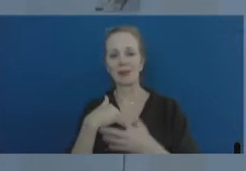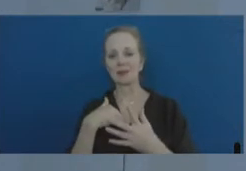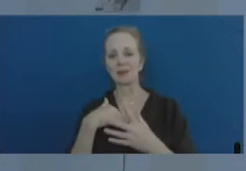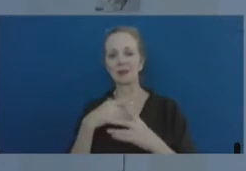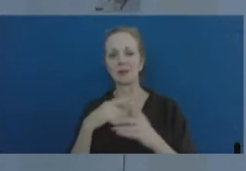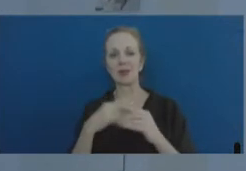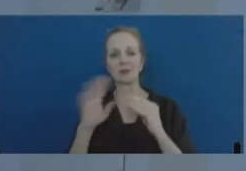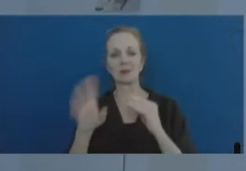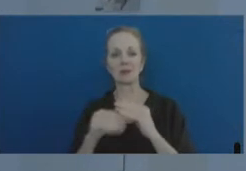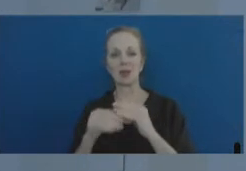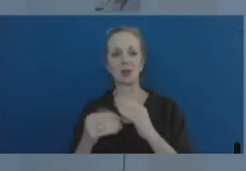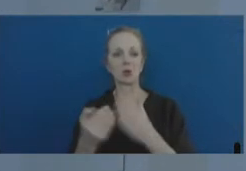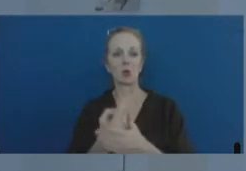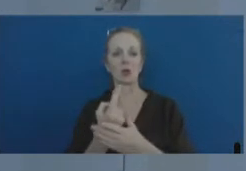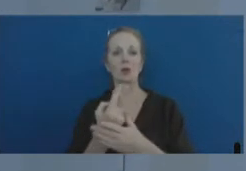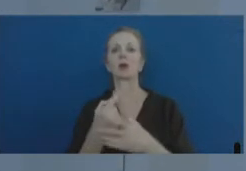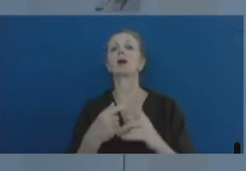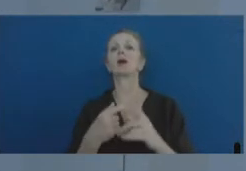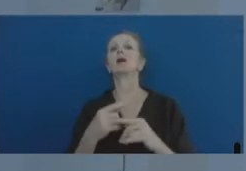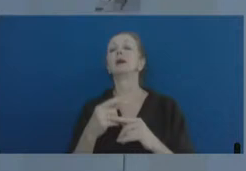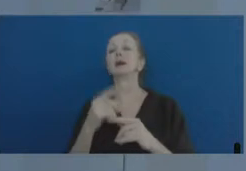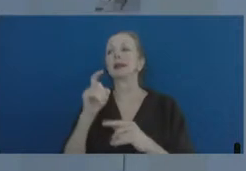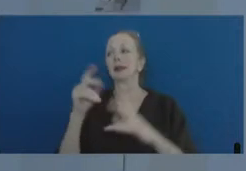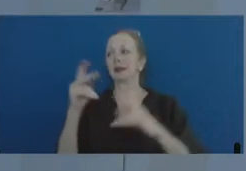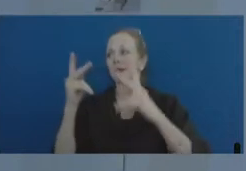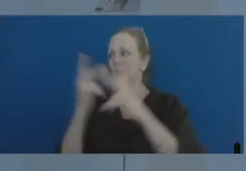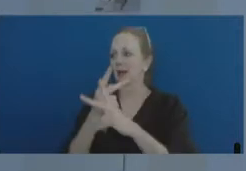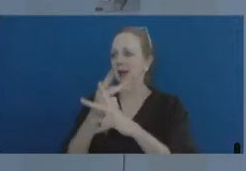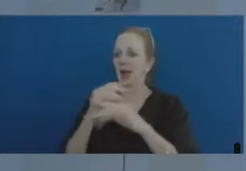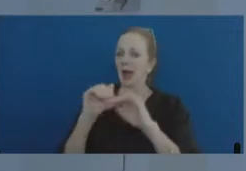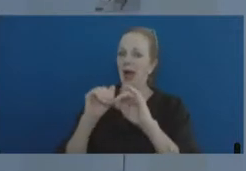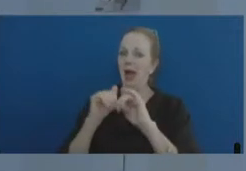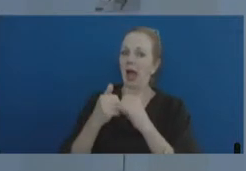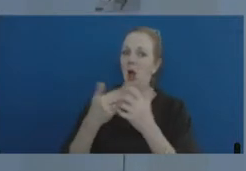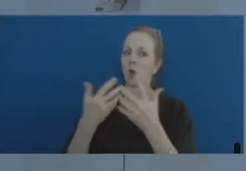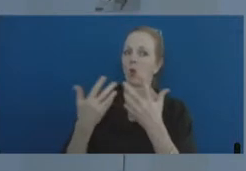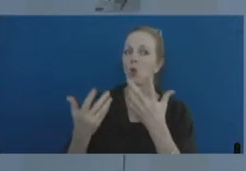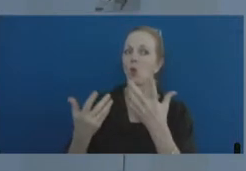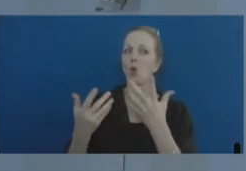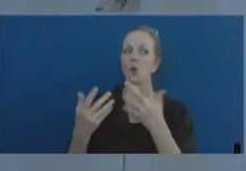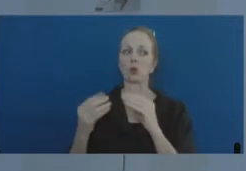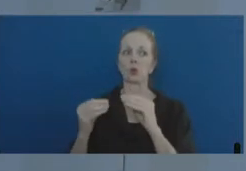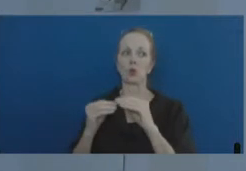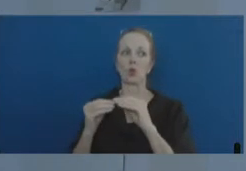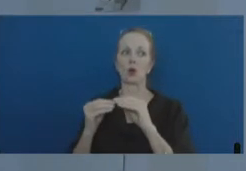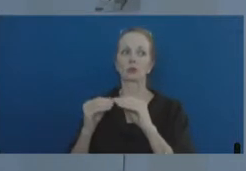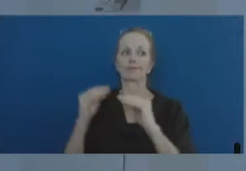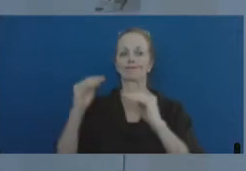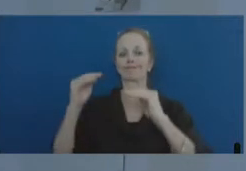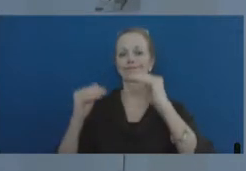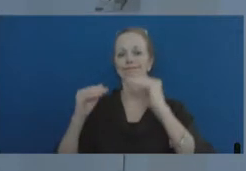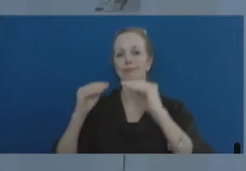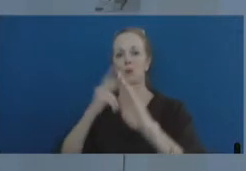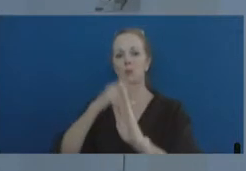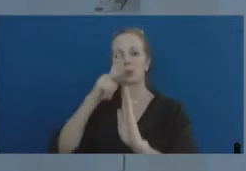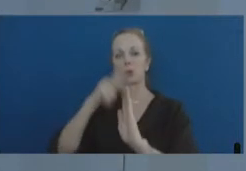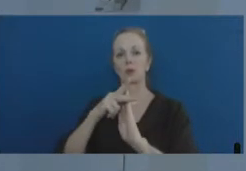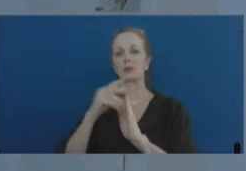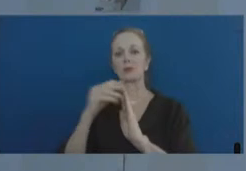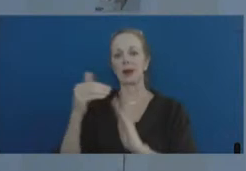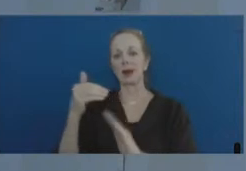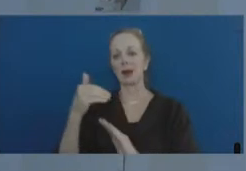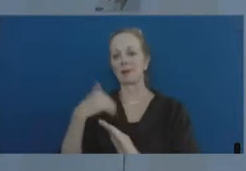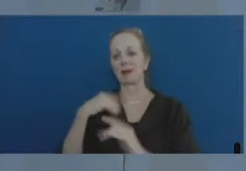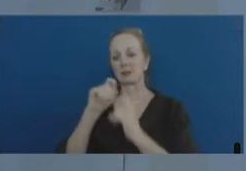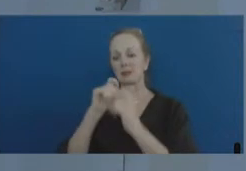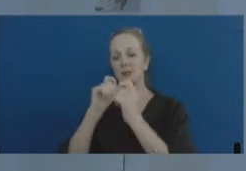building new ones, but we probably need to figure out how to further leverage the programs that we have that are specific